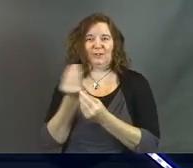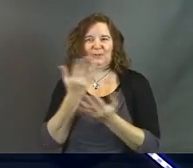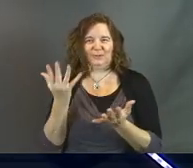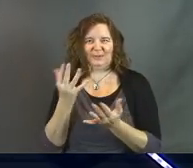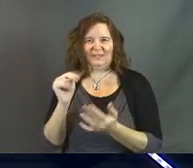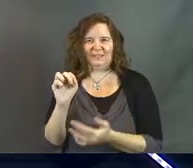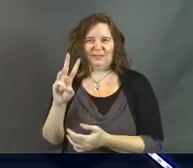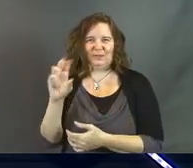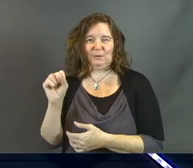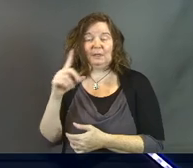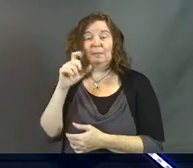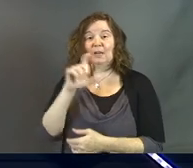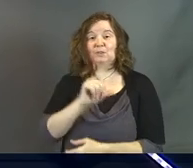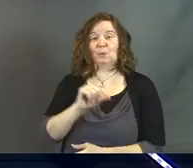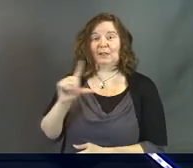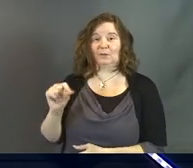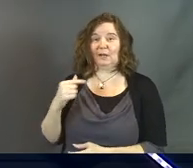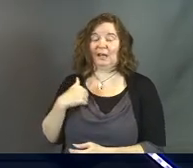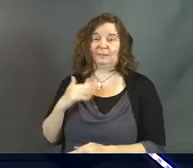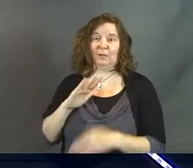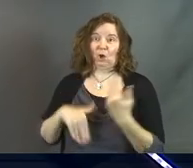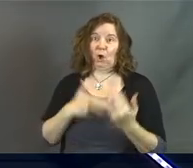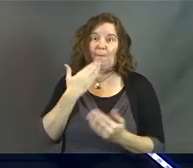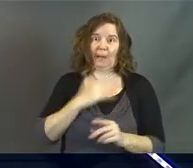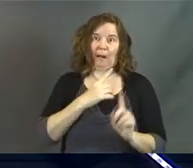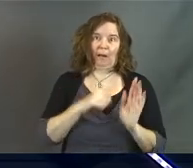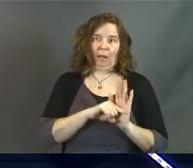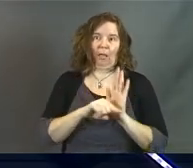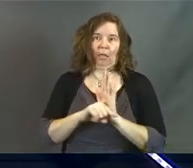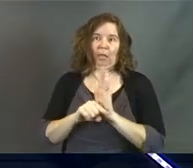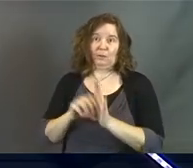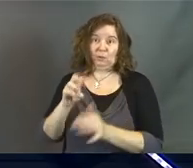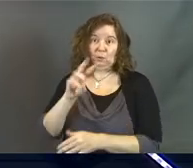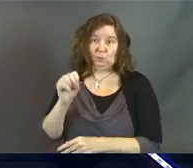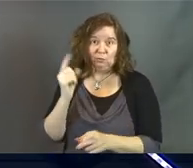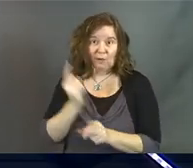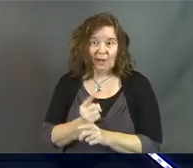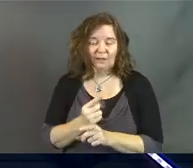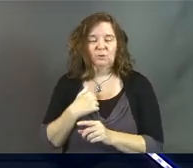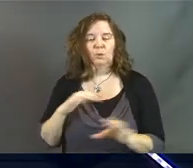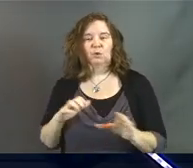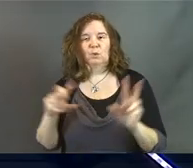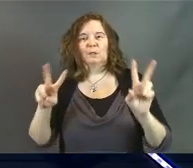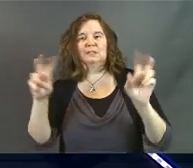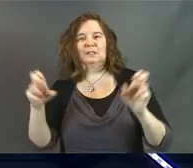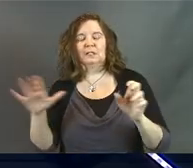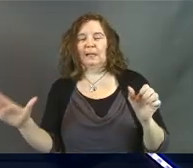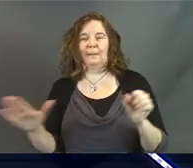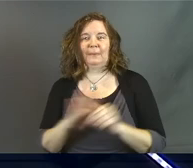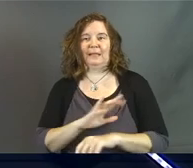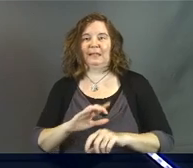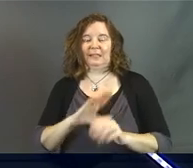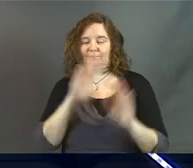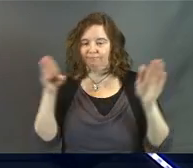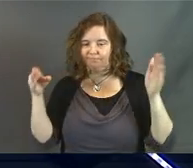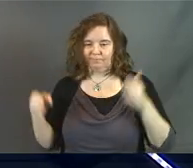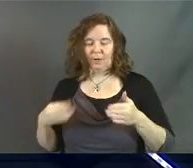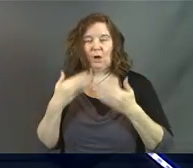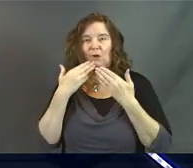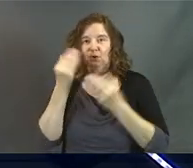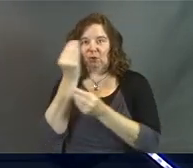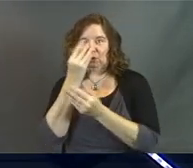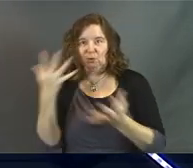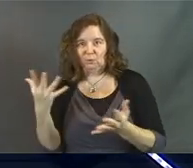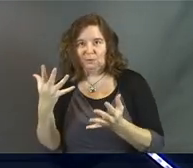because 2020 has been all bad news. Amen? Amen. And so we're going to do a series completely devoted to good